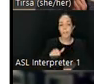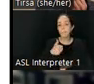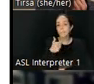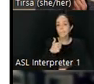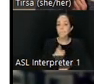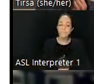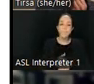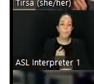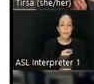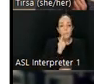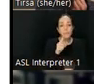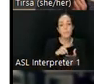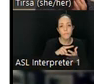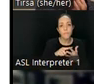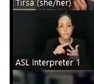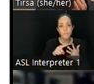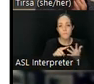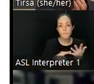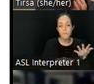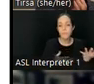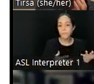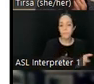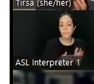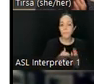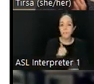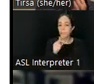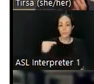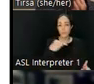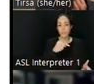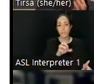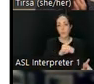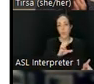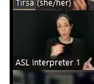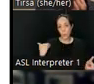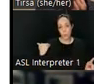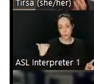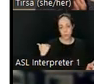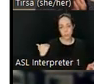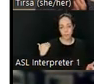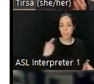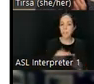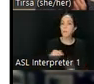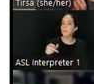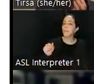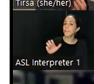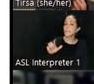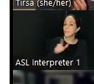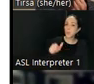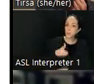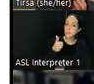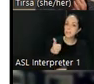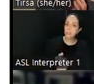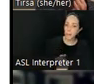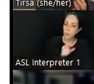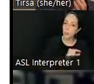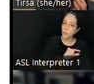and council responsibility, which is the portion that the PAC is involved in setting that up. That's not to say it's not your